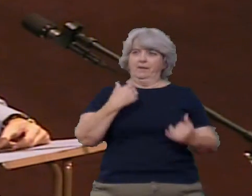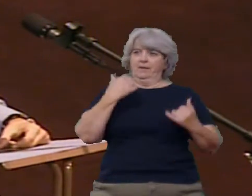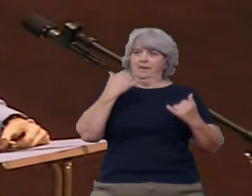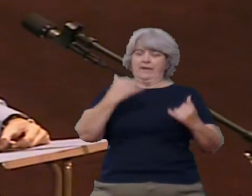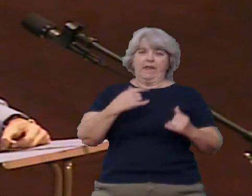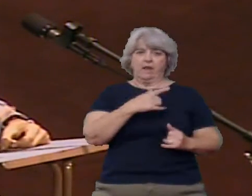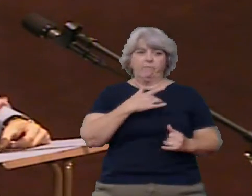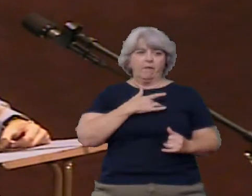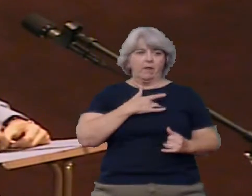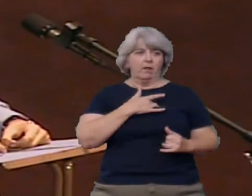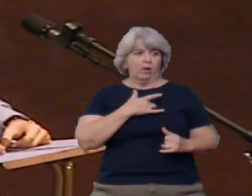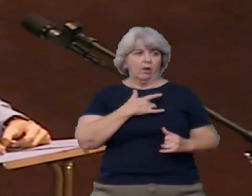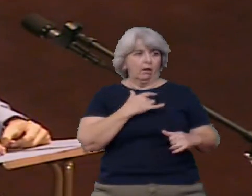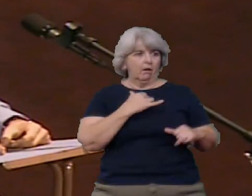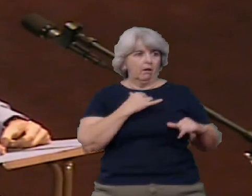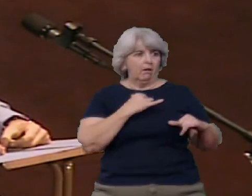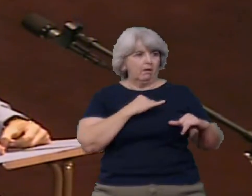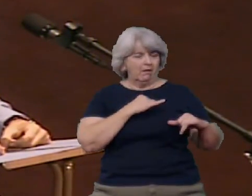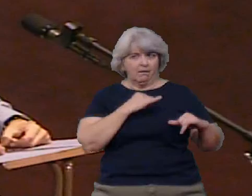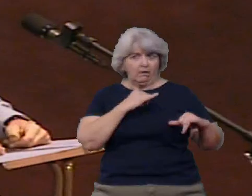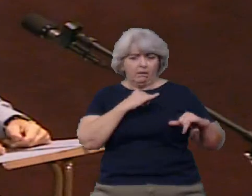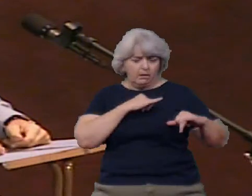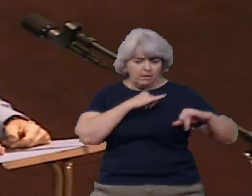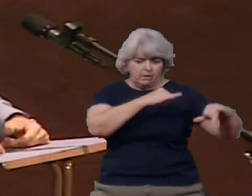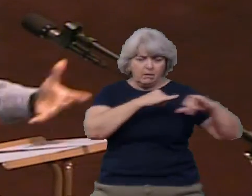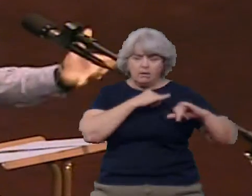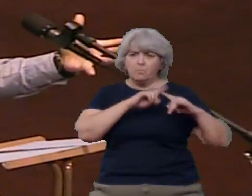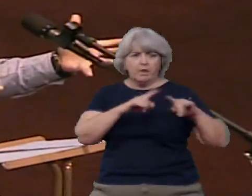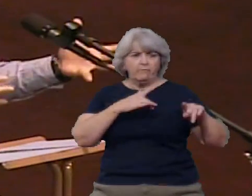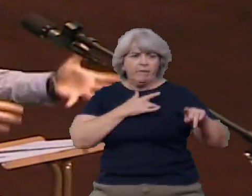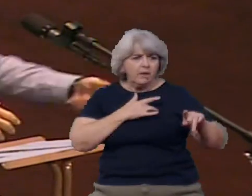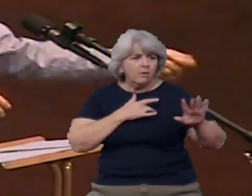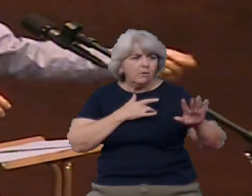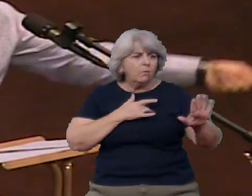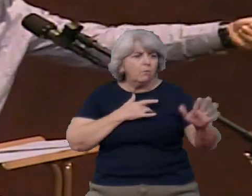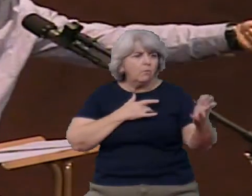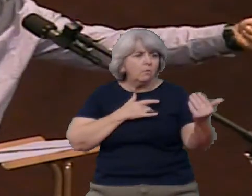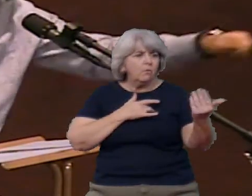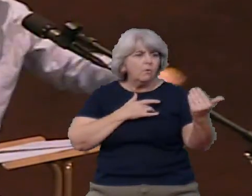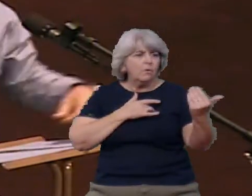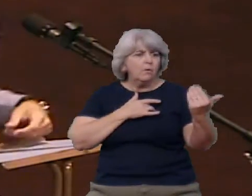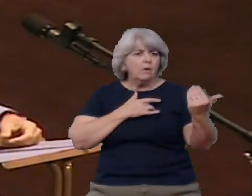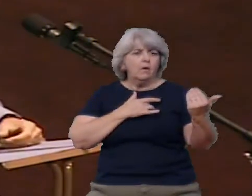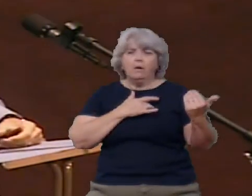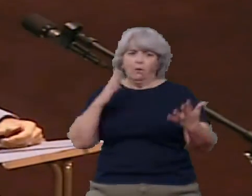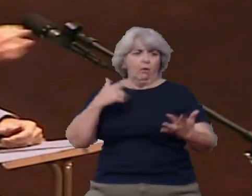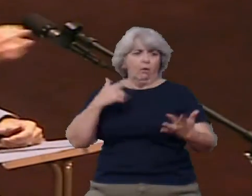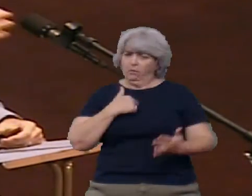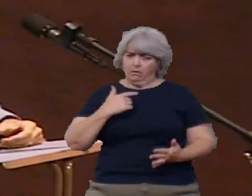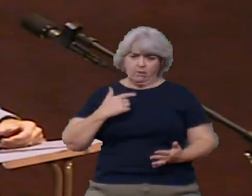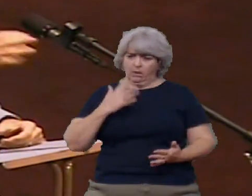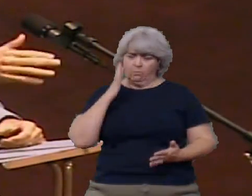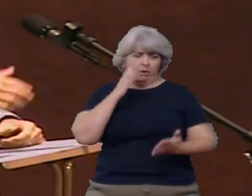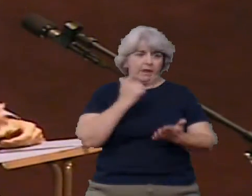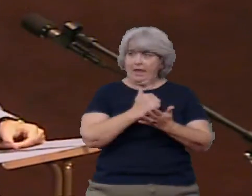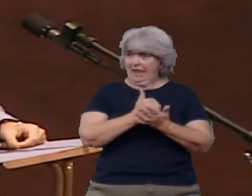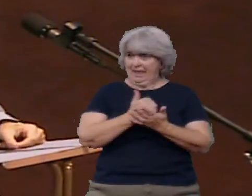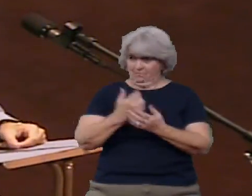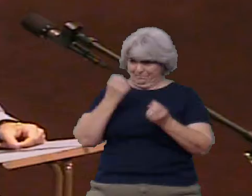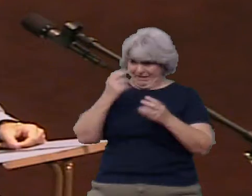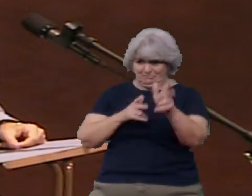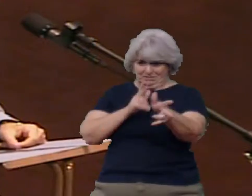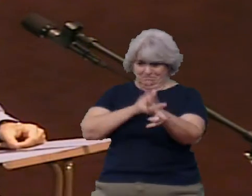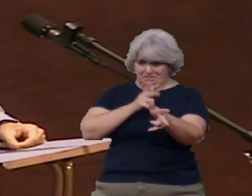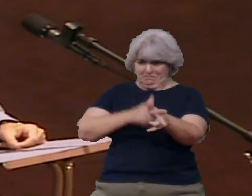them because it asked a personal question. And they were begging to help this young lady as they were spitting out of that turning